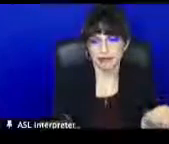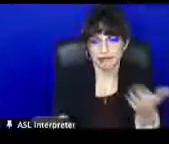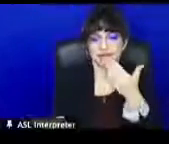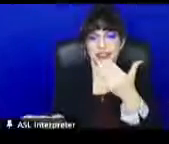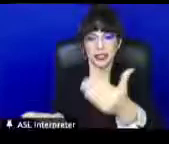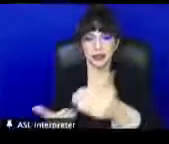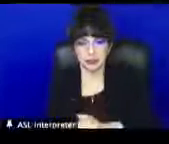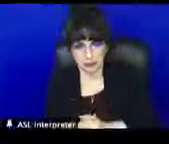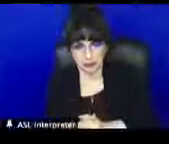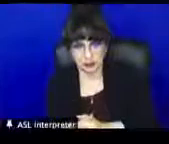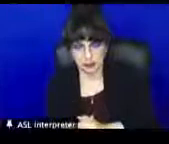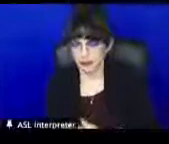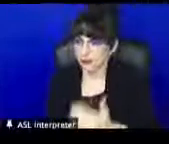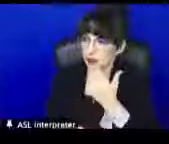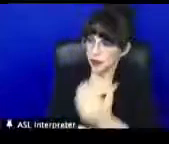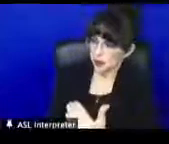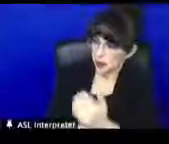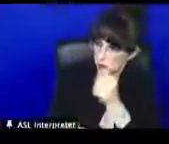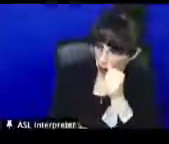Thank you so much.